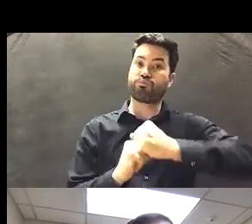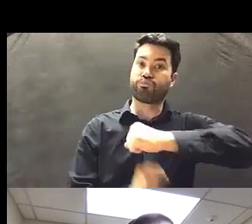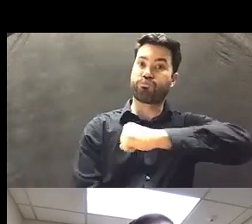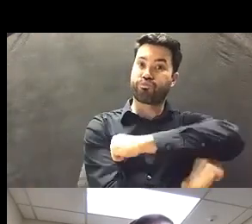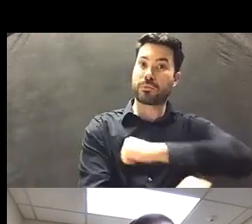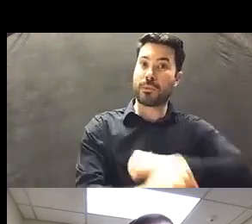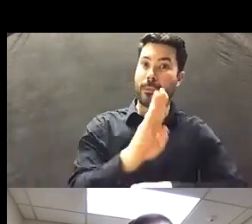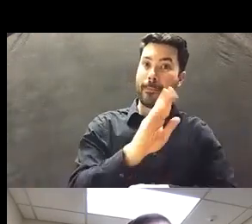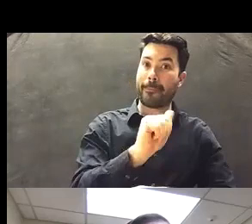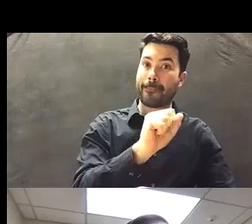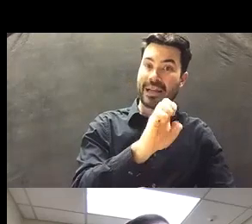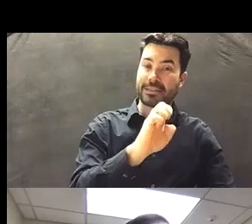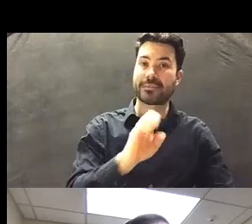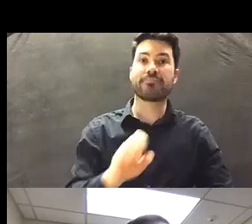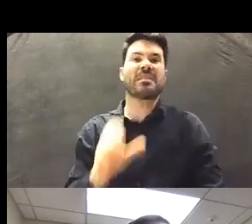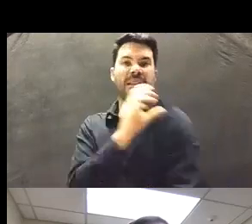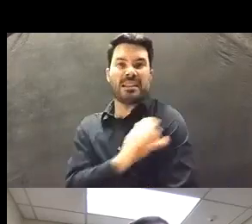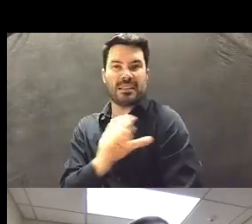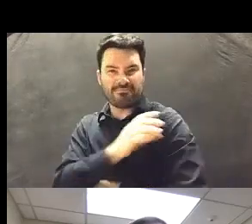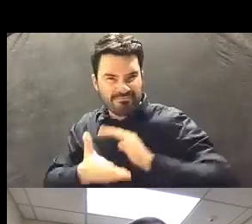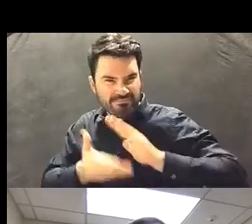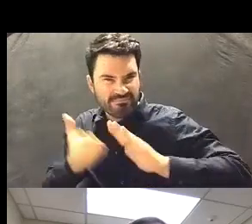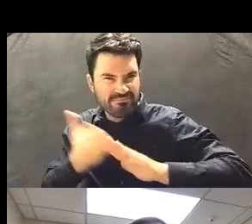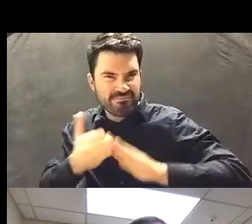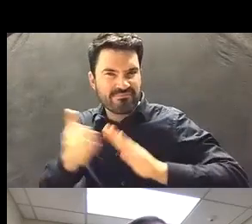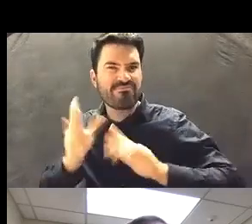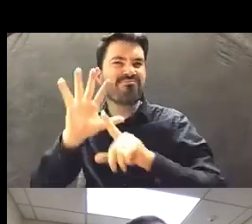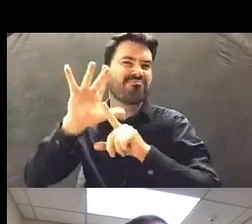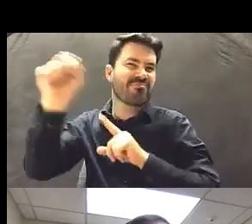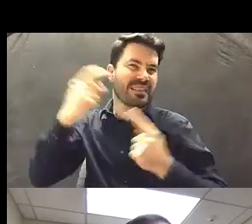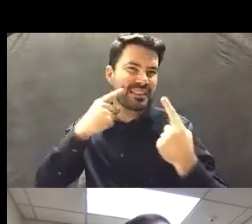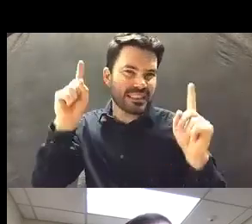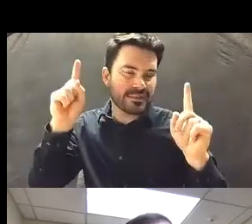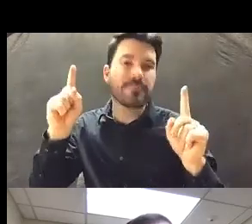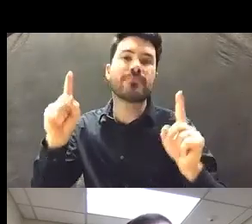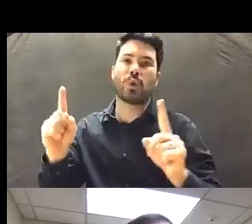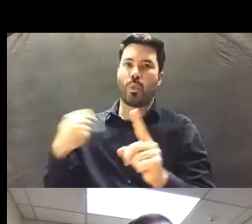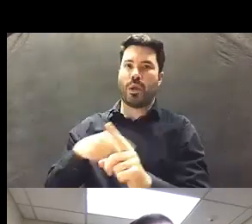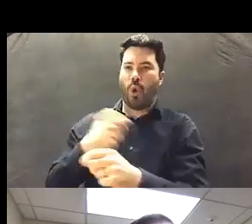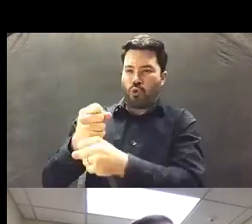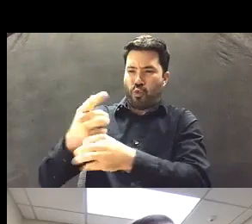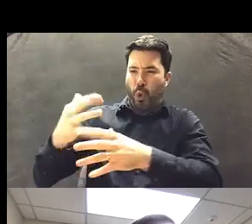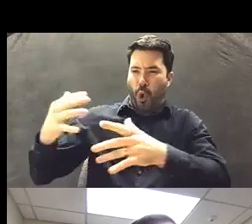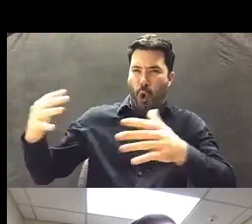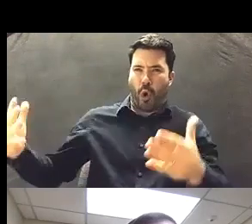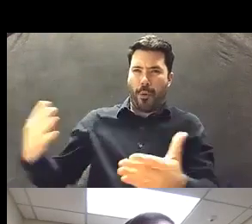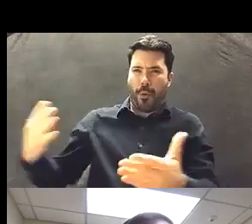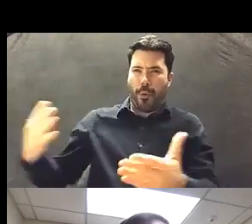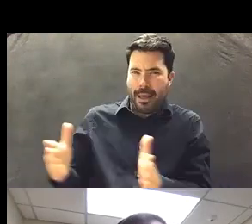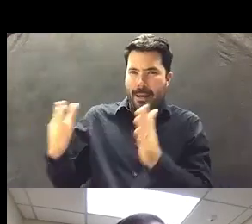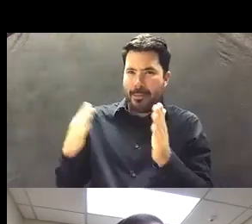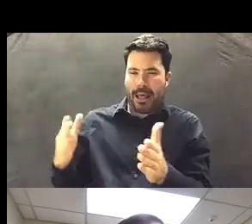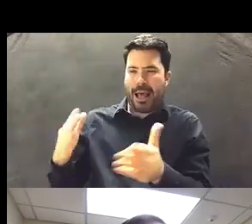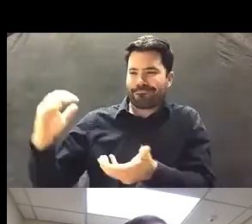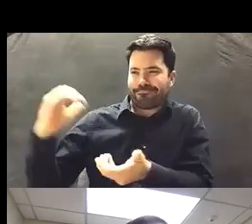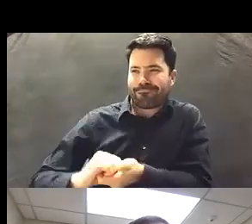excellence, while also growing strategically and building the foundation of partnerships that we have locally, regionally, and